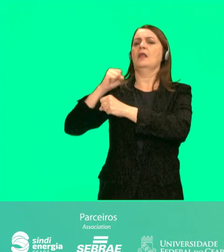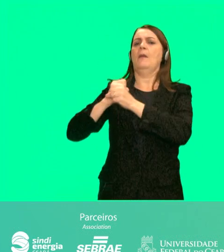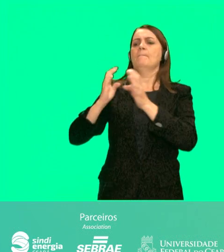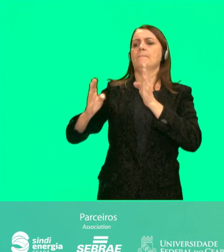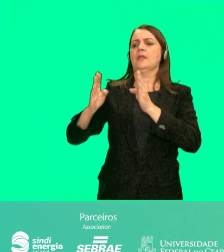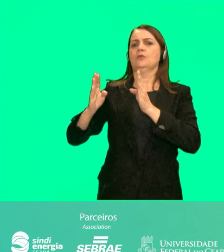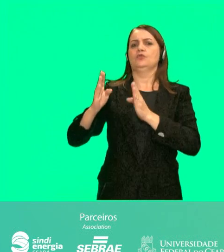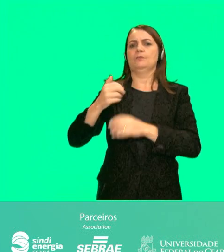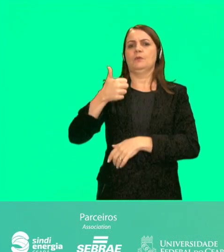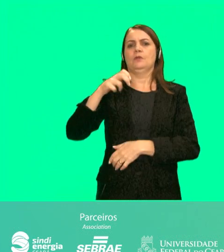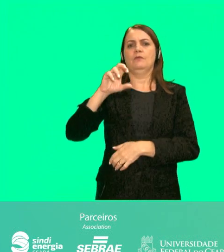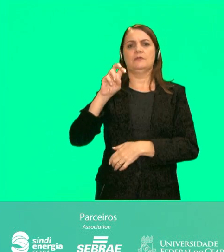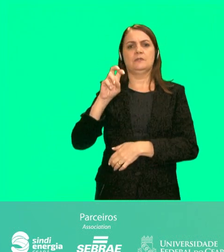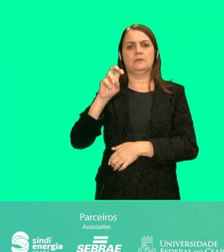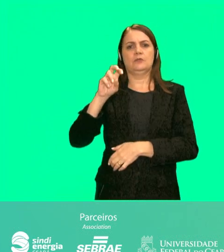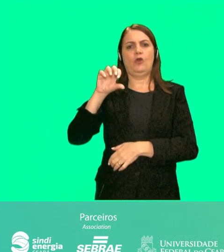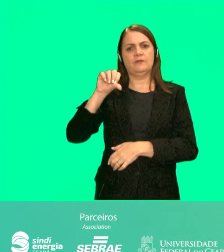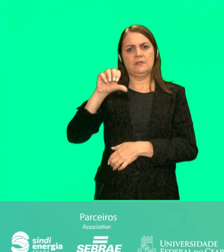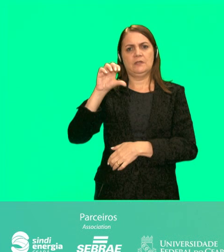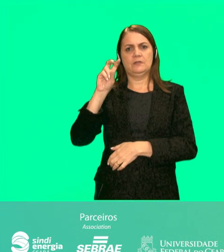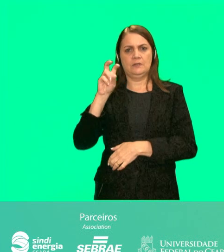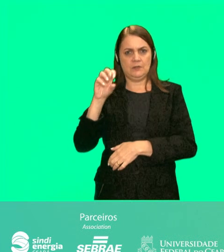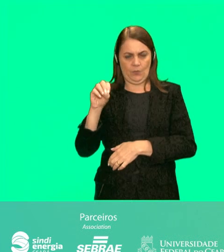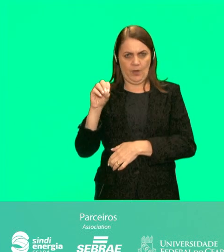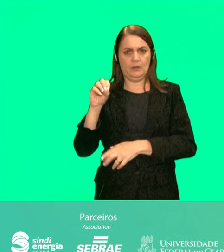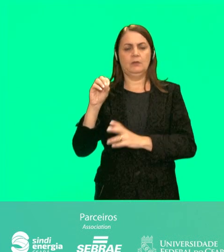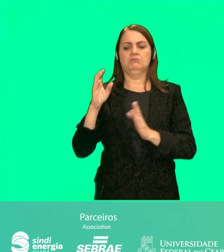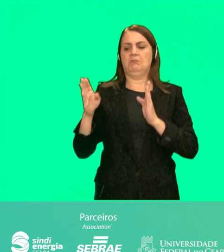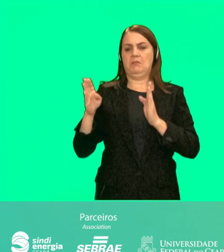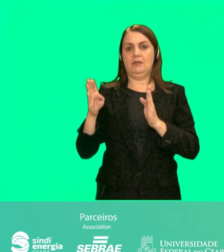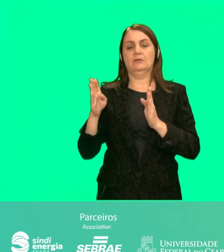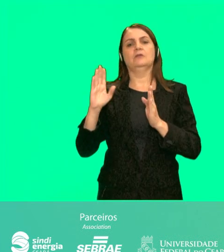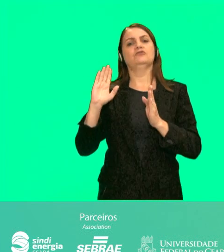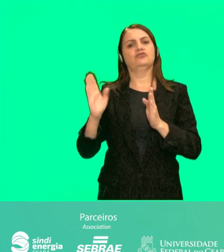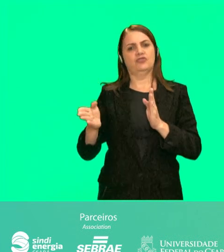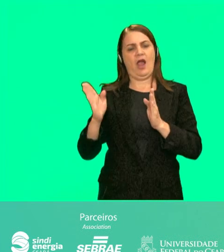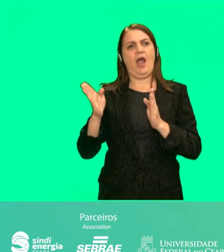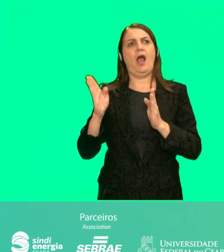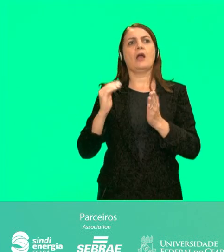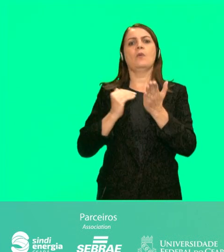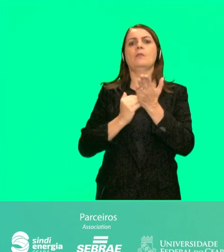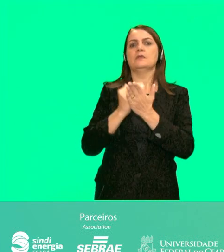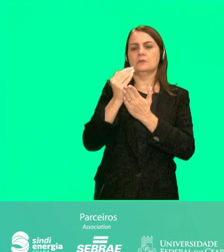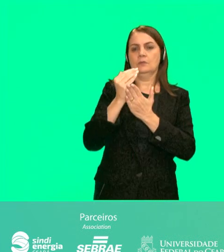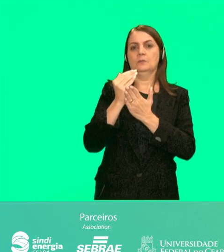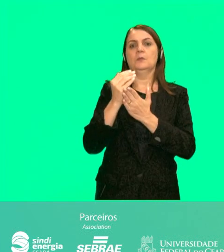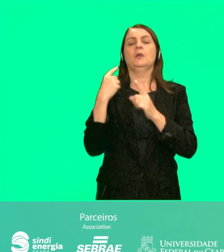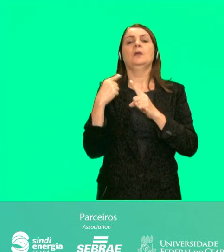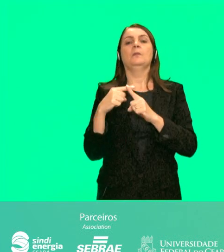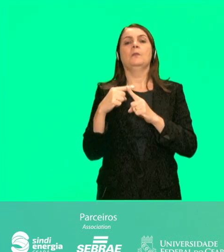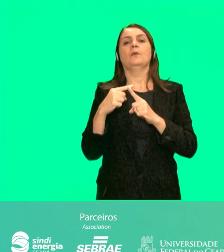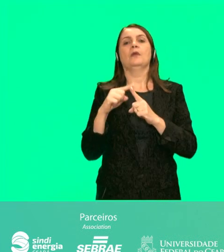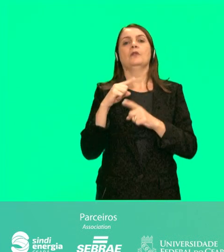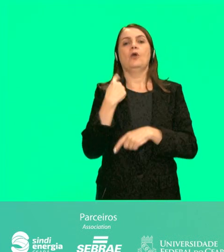with electrolysis technology since the 1950s. We've been working mainly